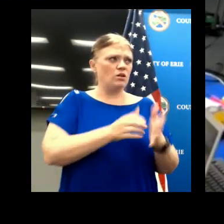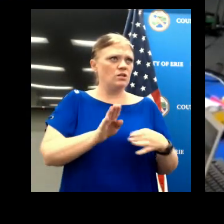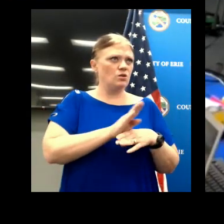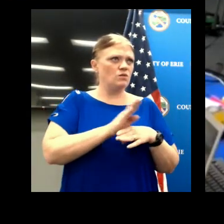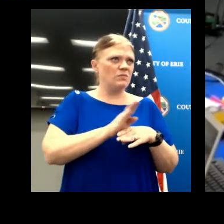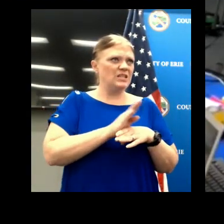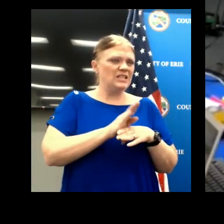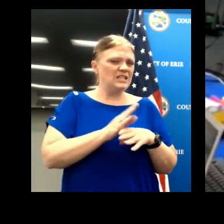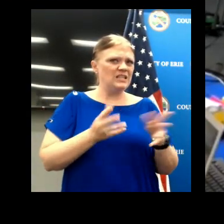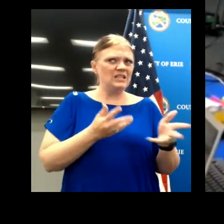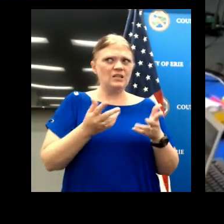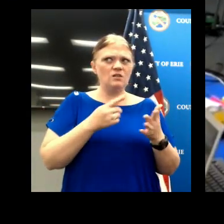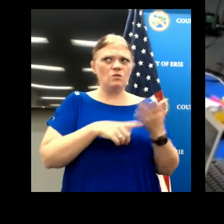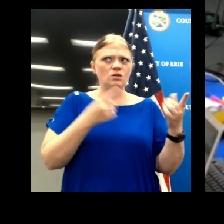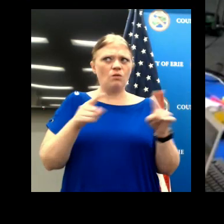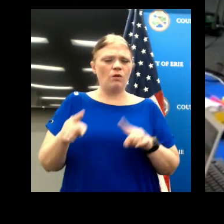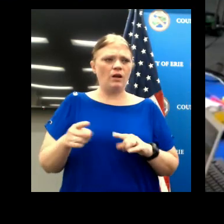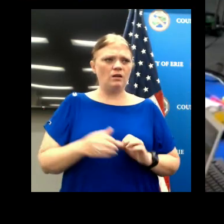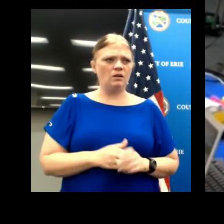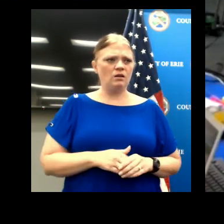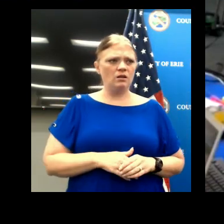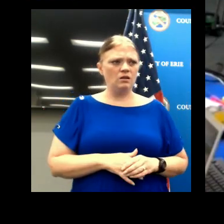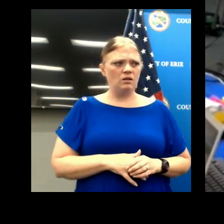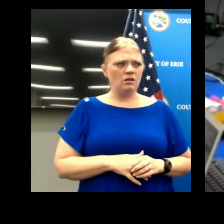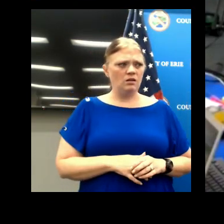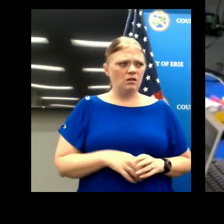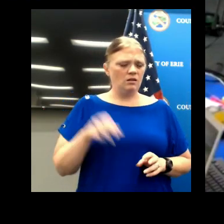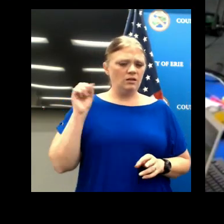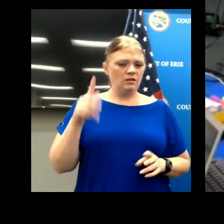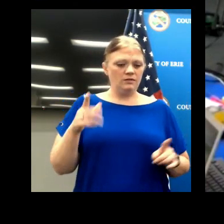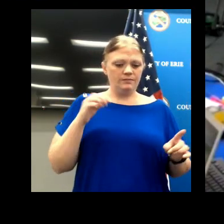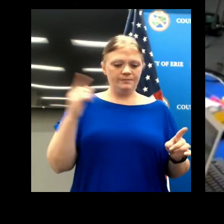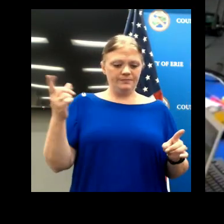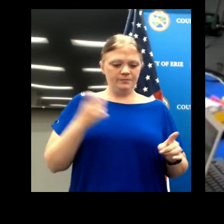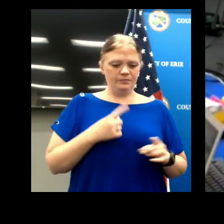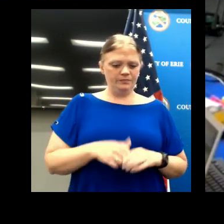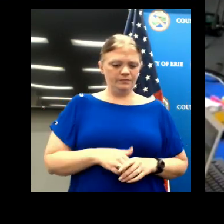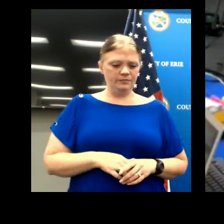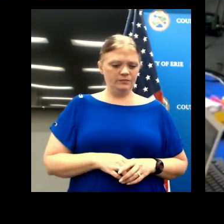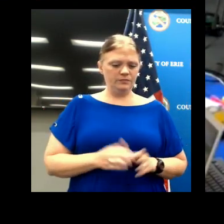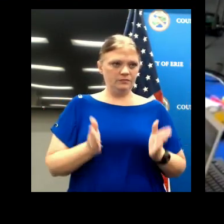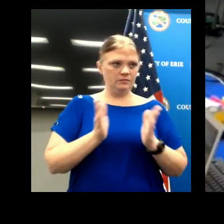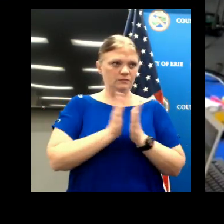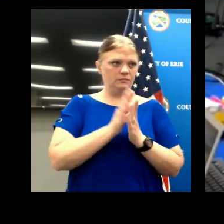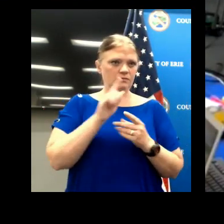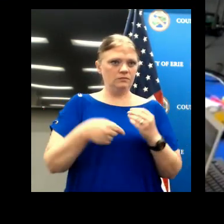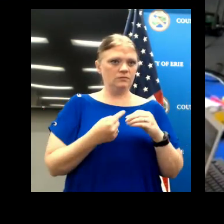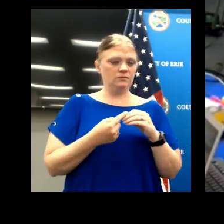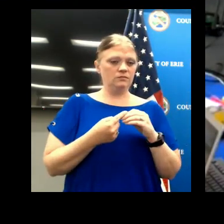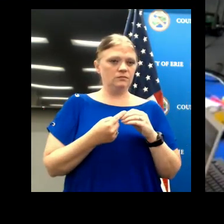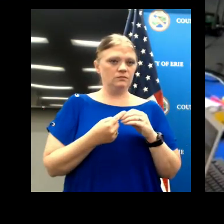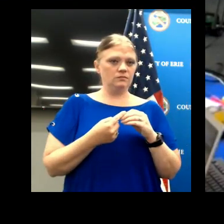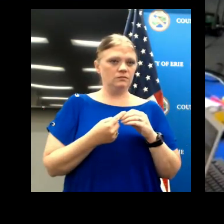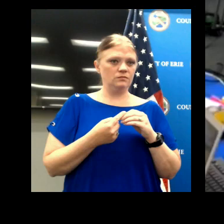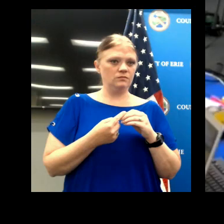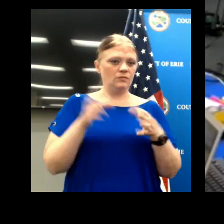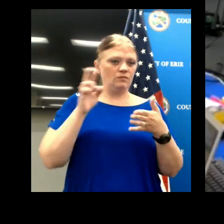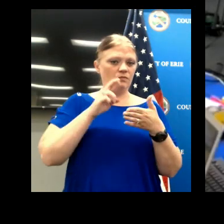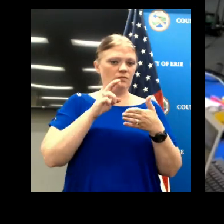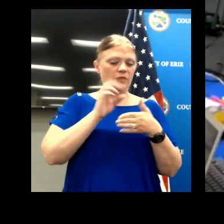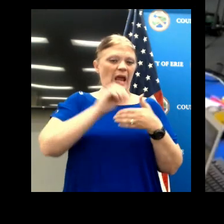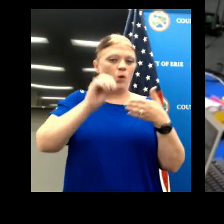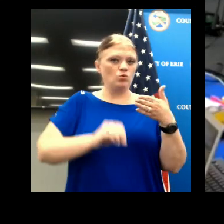bees? What's going on there? So thanks. So the question is asking about the outcomes that